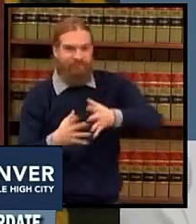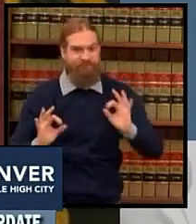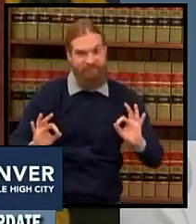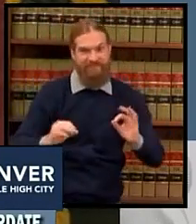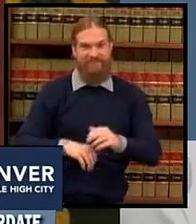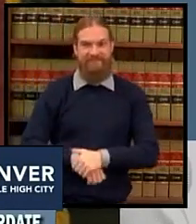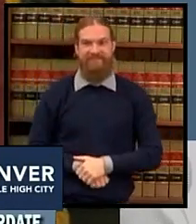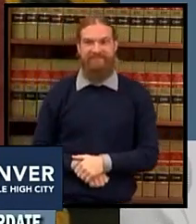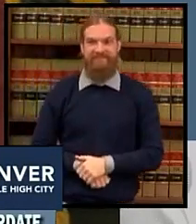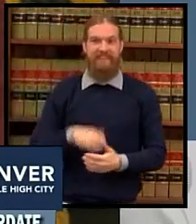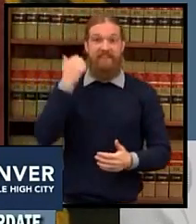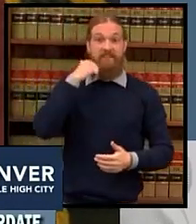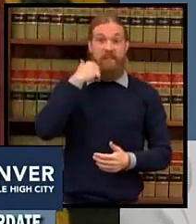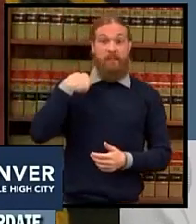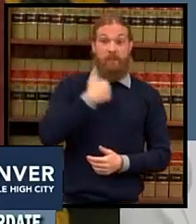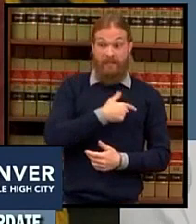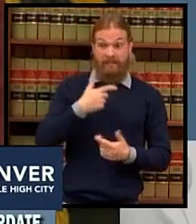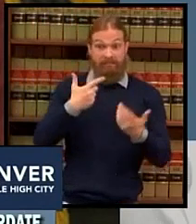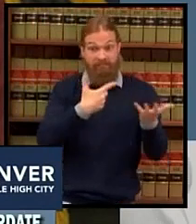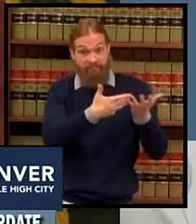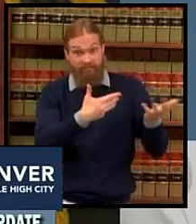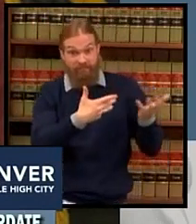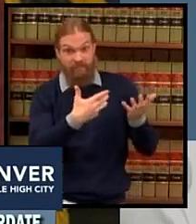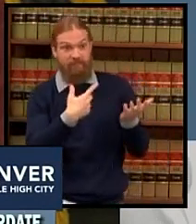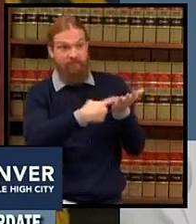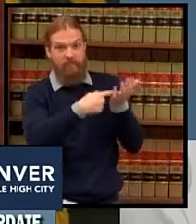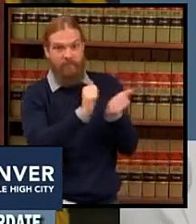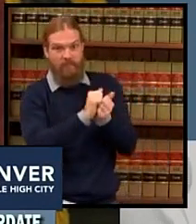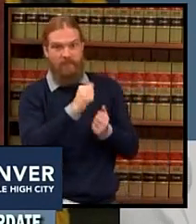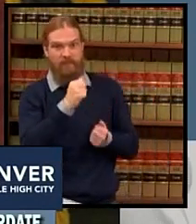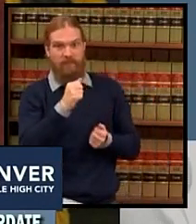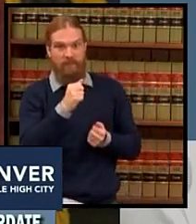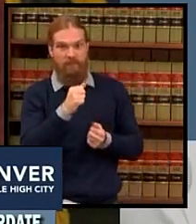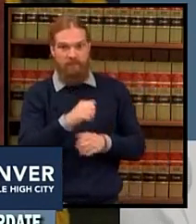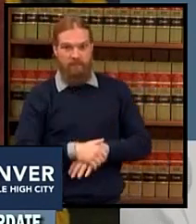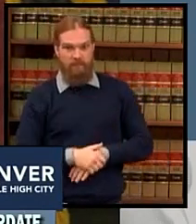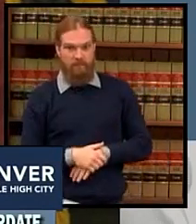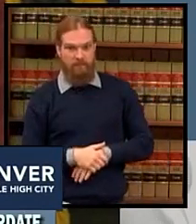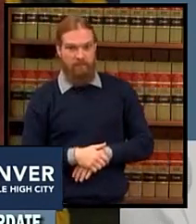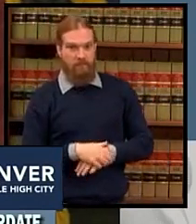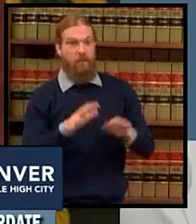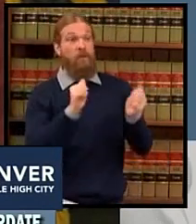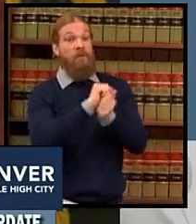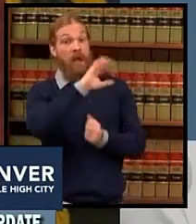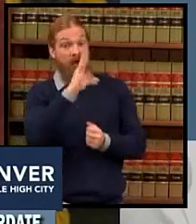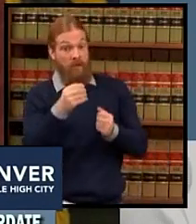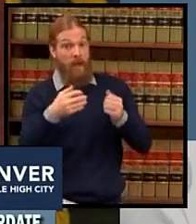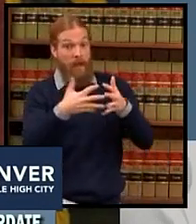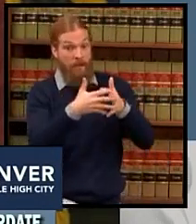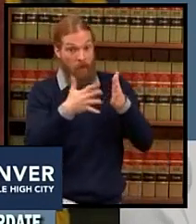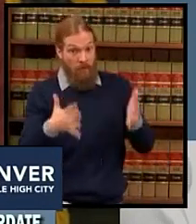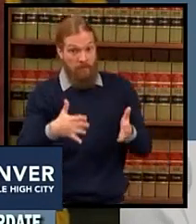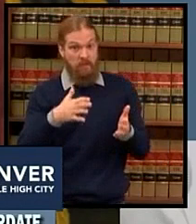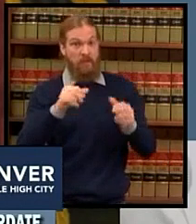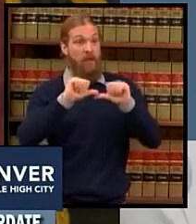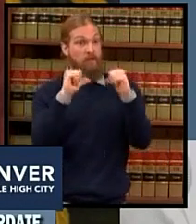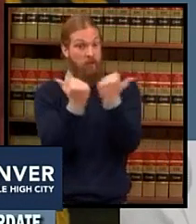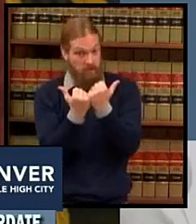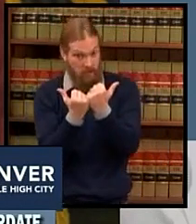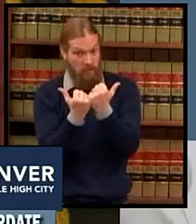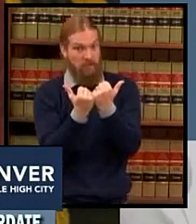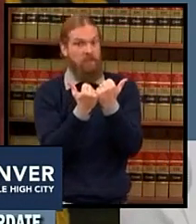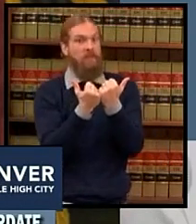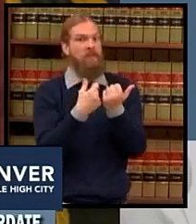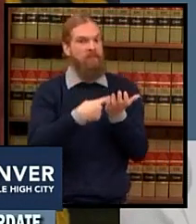Kamala Harris, it was with the African American Mayors Association. And we had a very detailed conversation